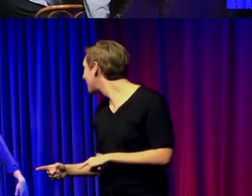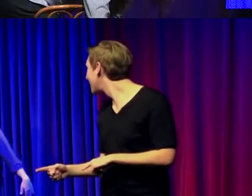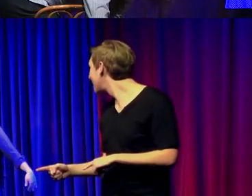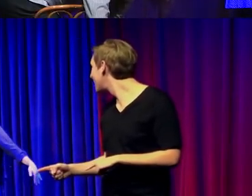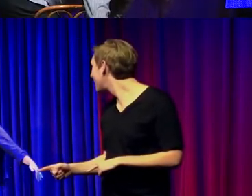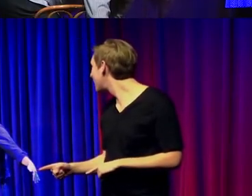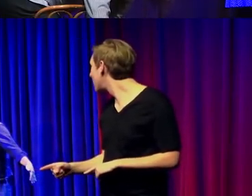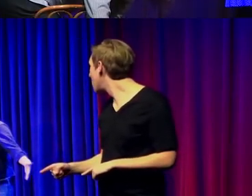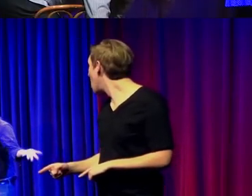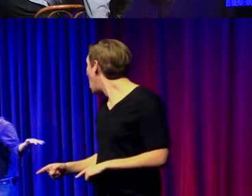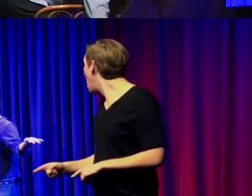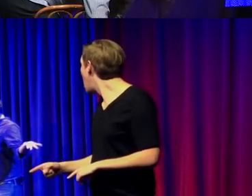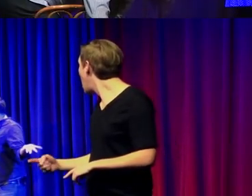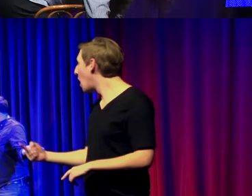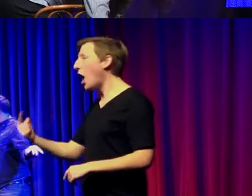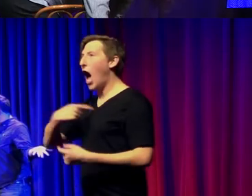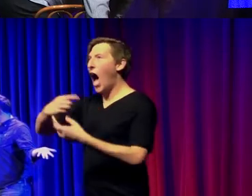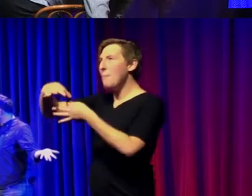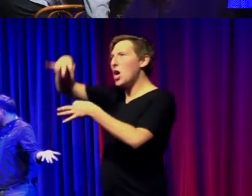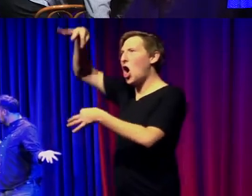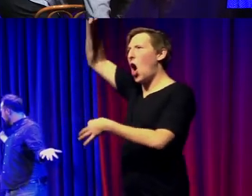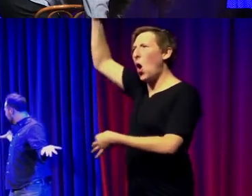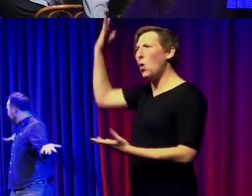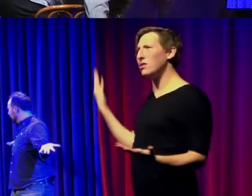it. I'm a